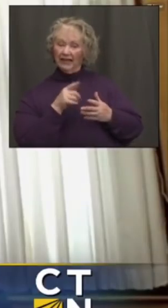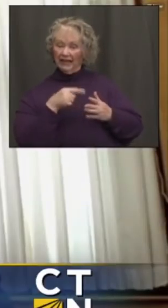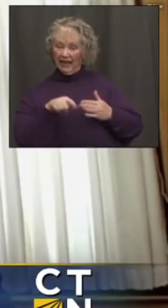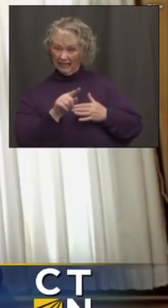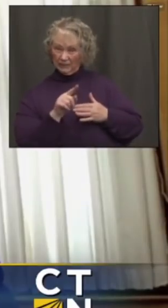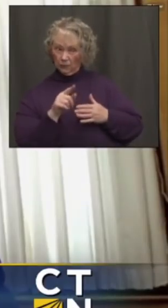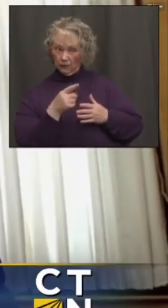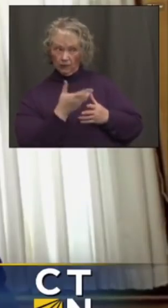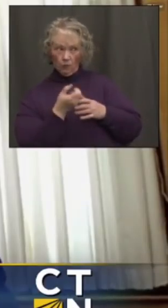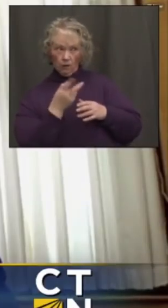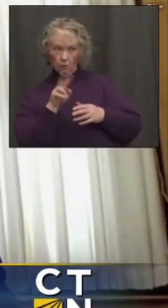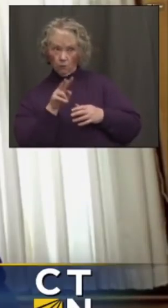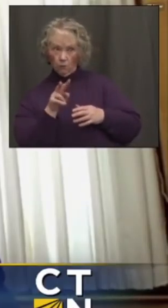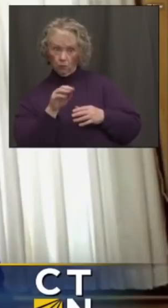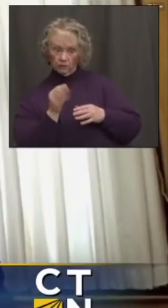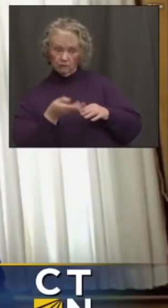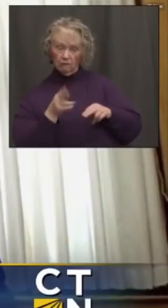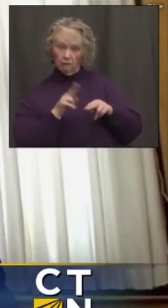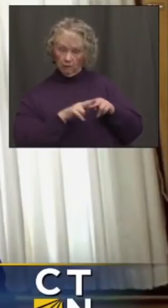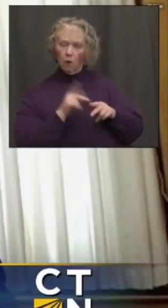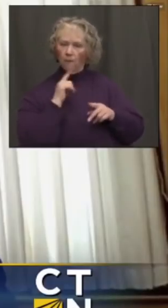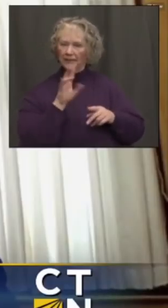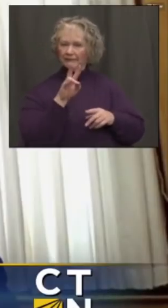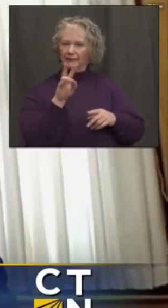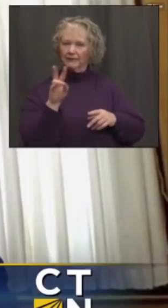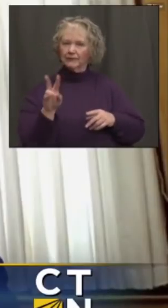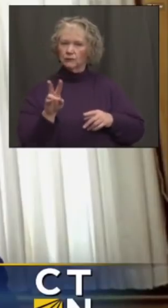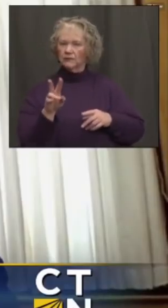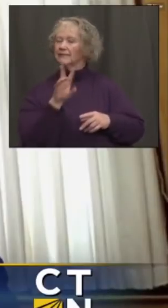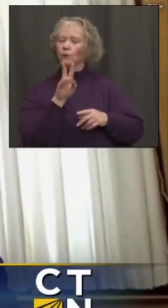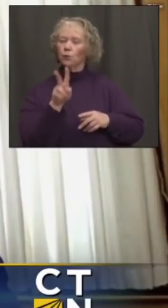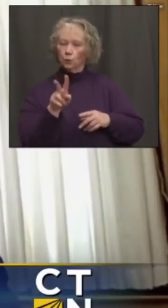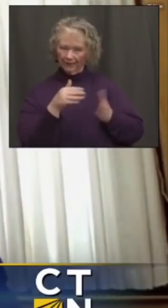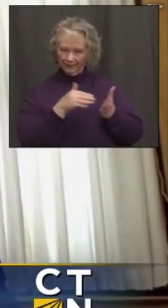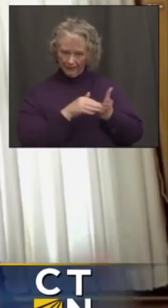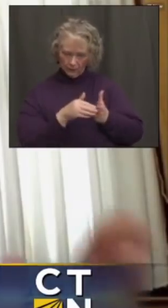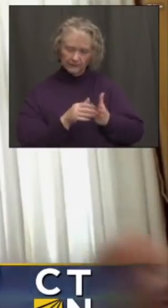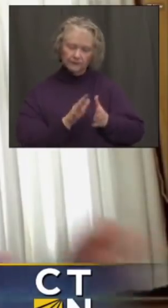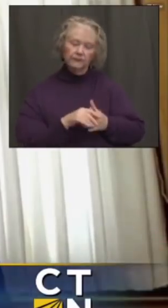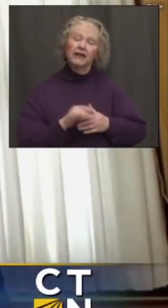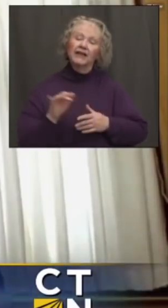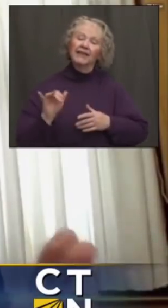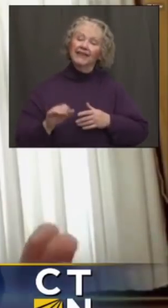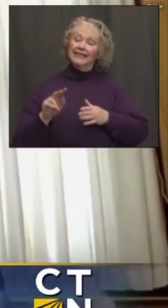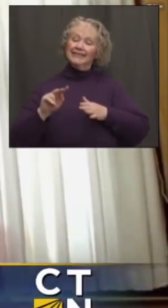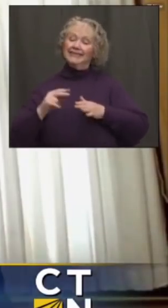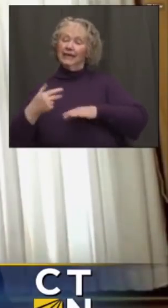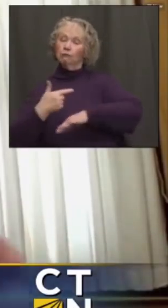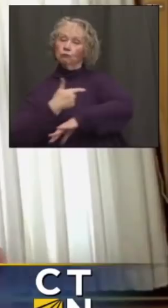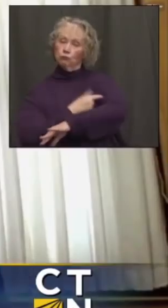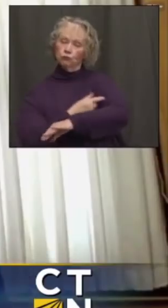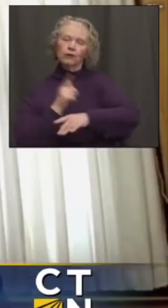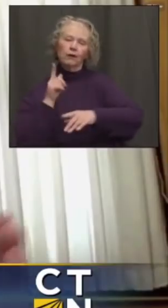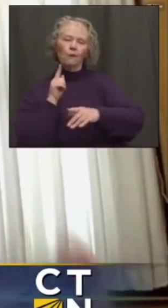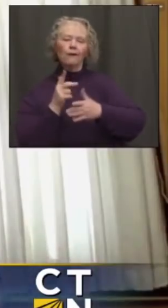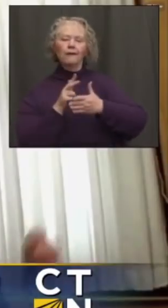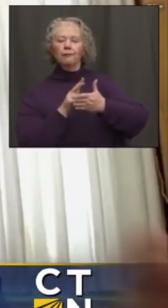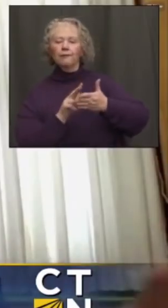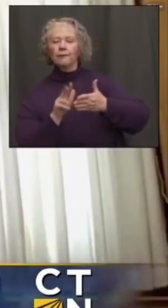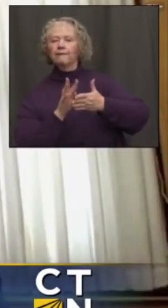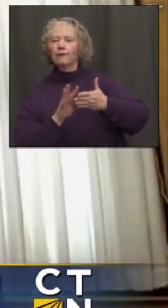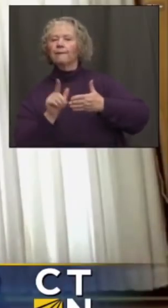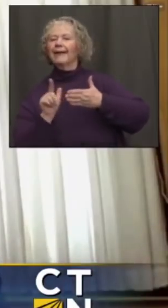So last week we got just over 59,000 first doses, and next week, that's for delivery this week, and then next week,